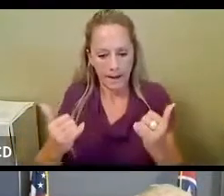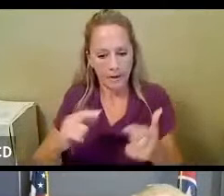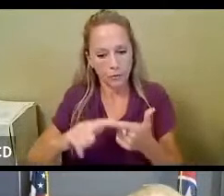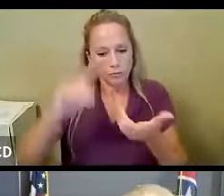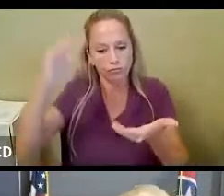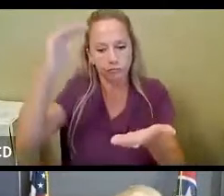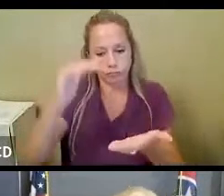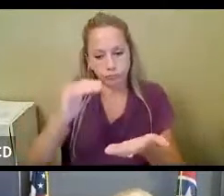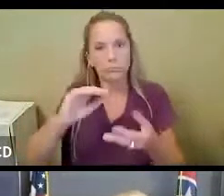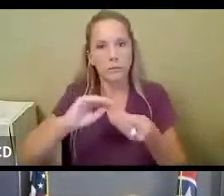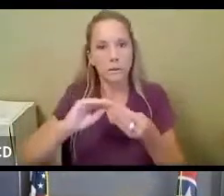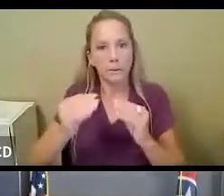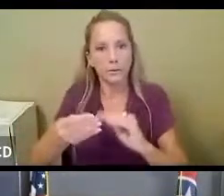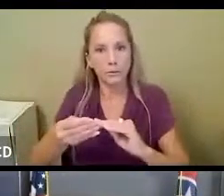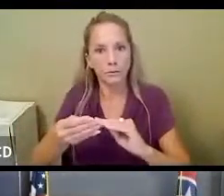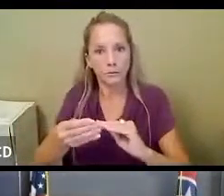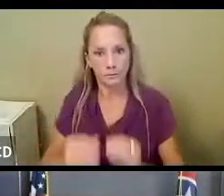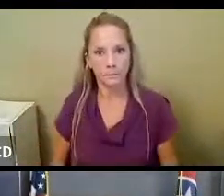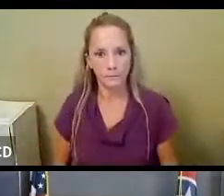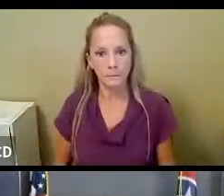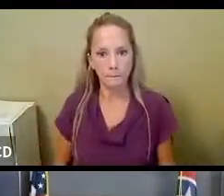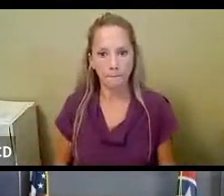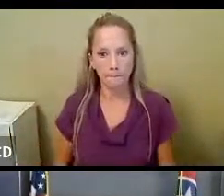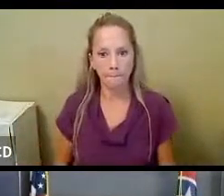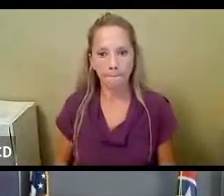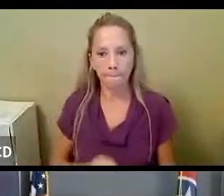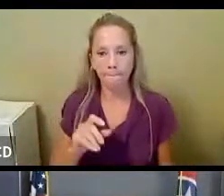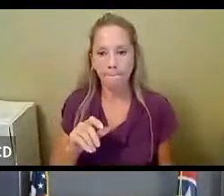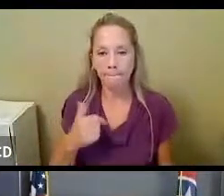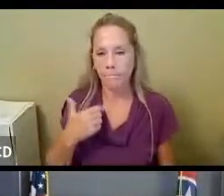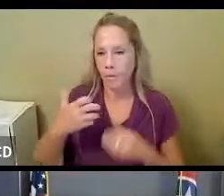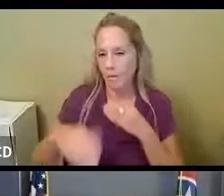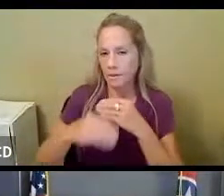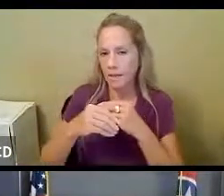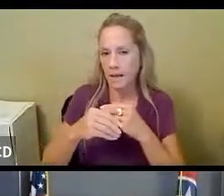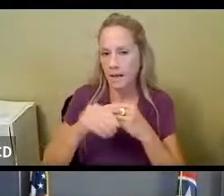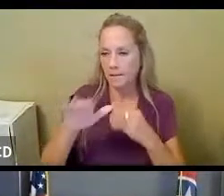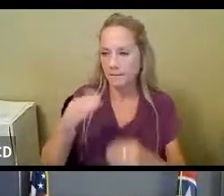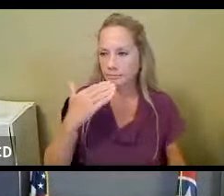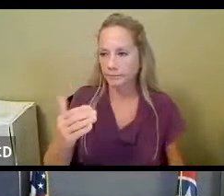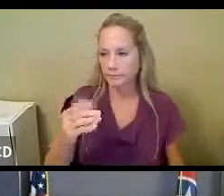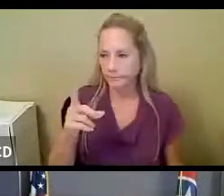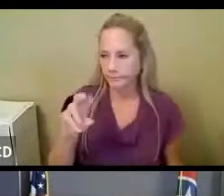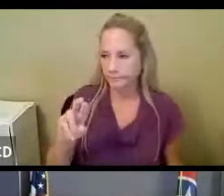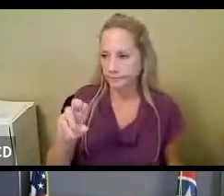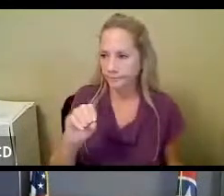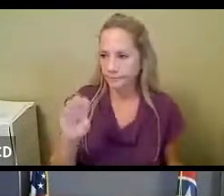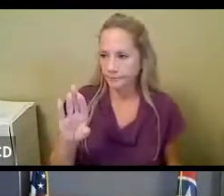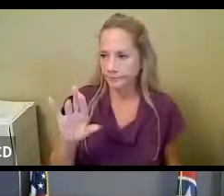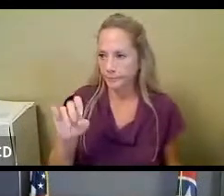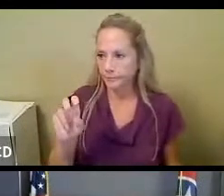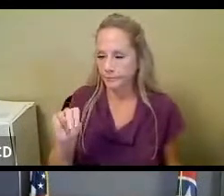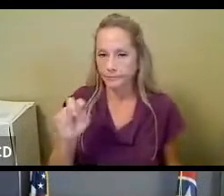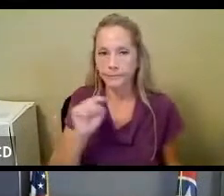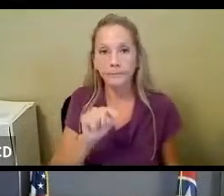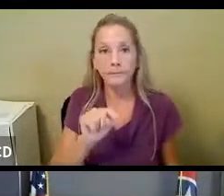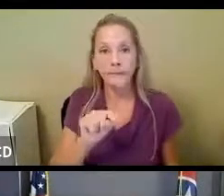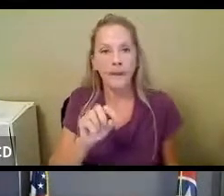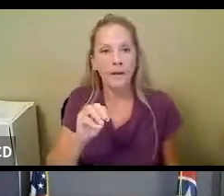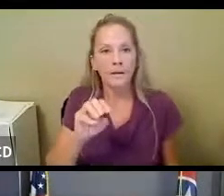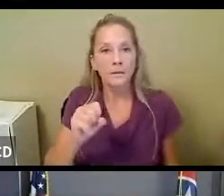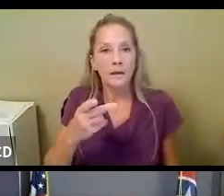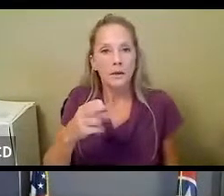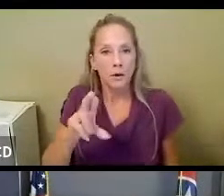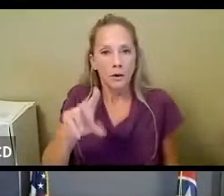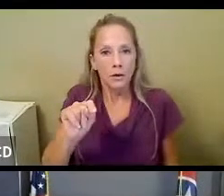Yeah, I would like to tag on to that. Thank you, Dr. O'Brien, by pointing out that we're talking here about